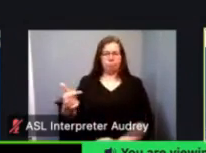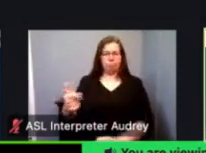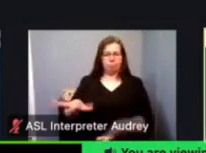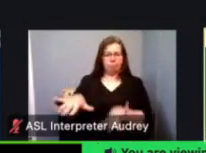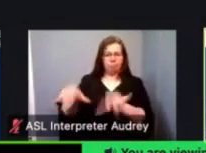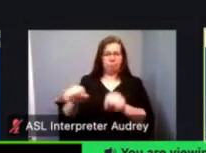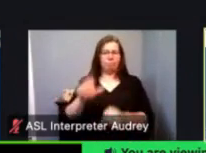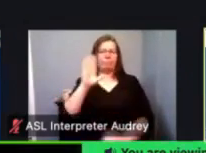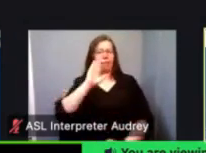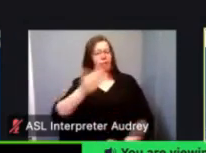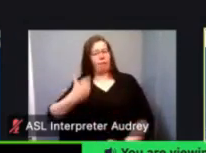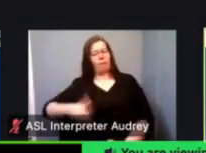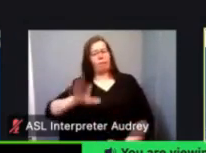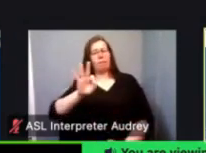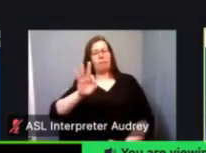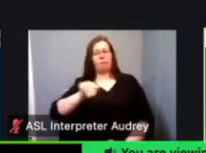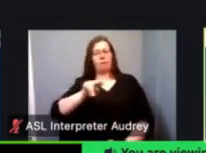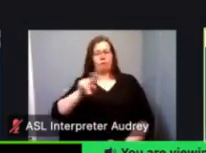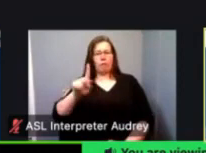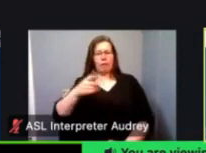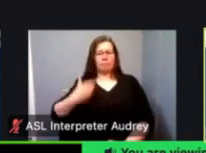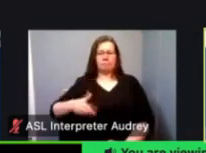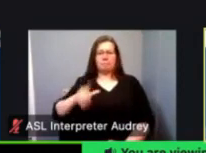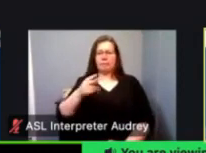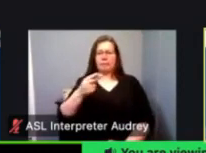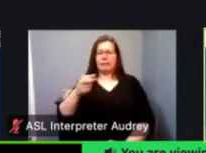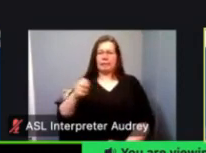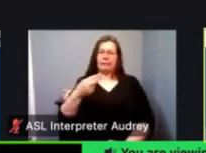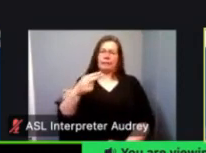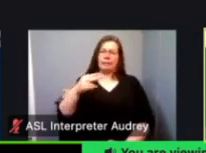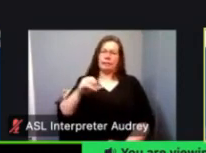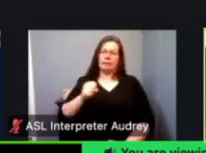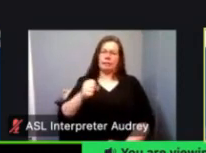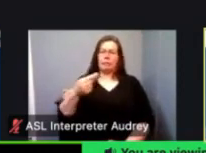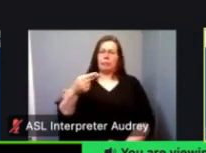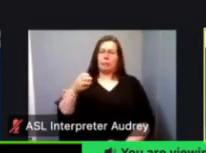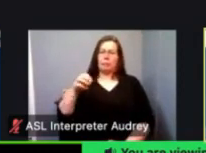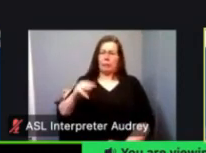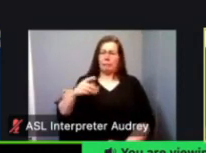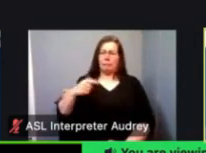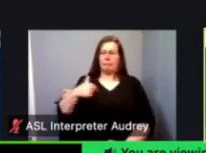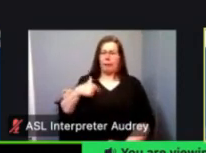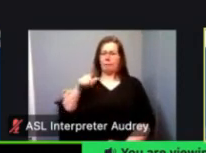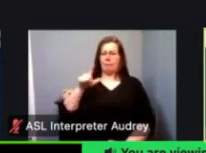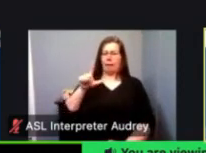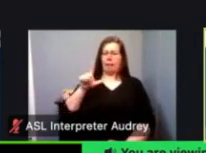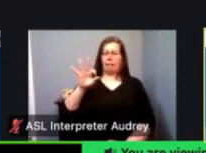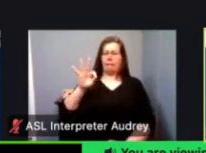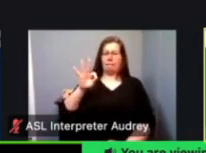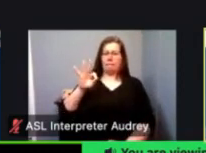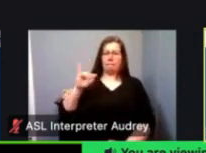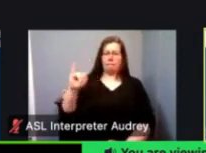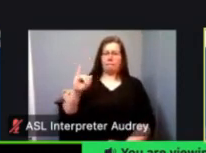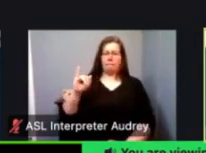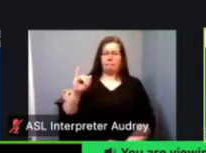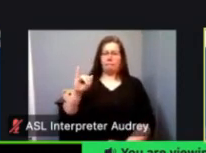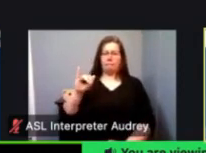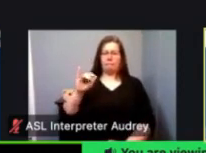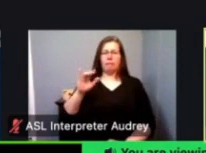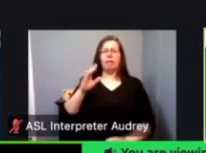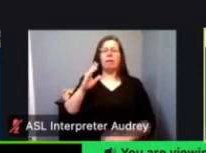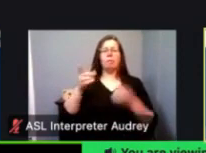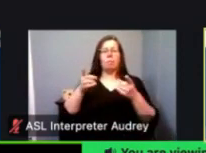Hi, I'm Frank Vaca. My pronouns are he, his, them. I'm the LFI coordinator, and I enjoy my job at